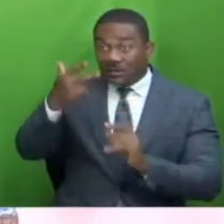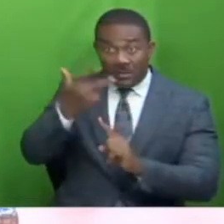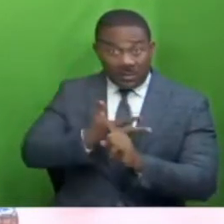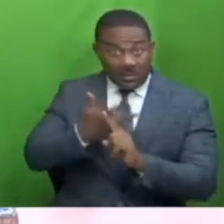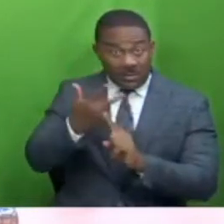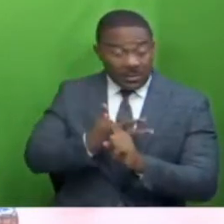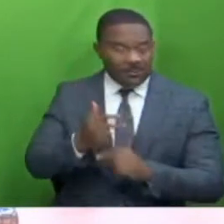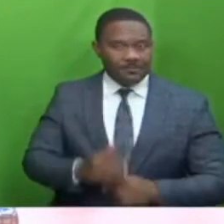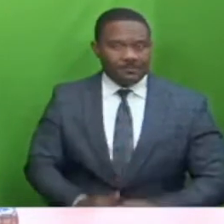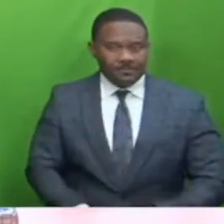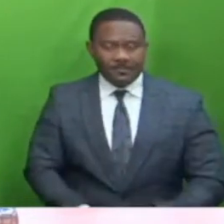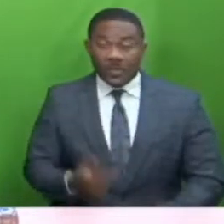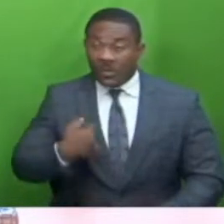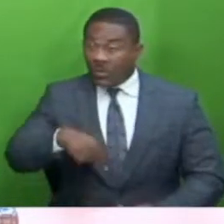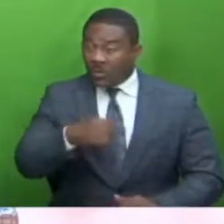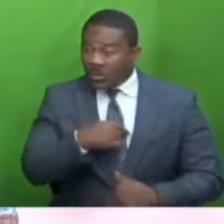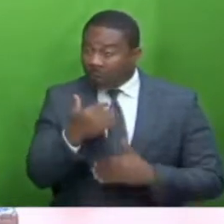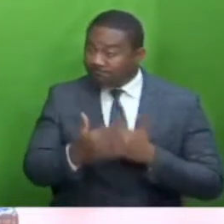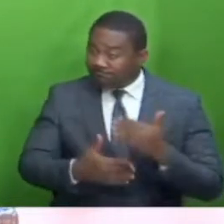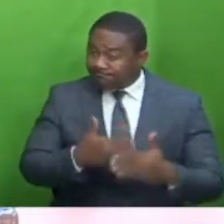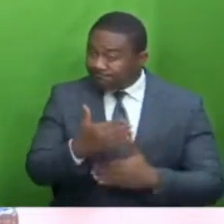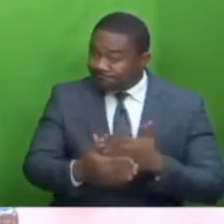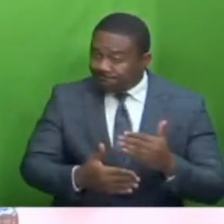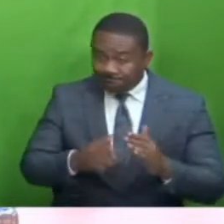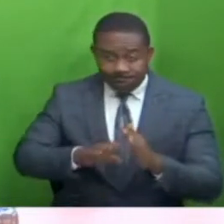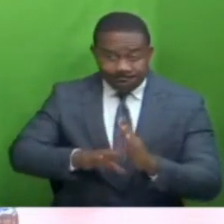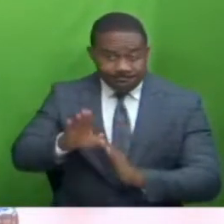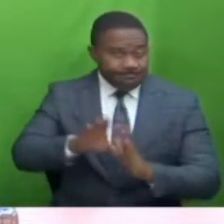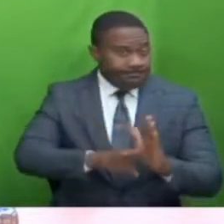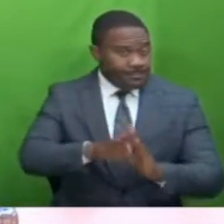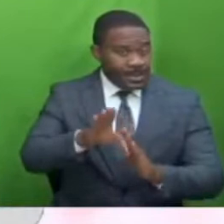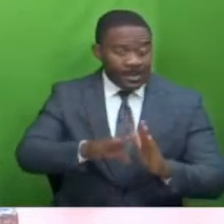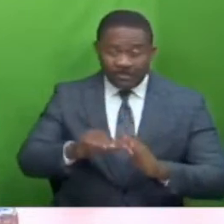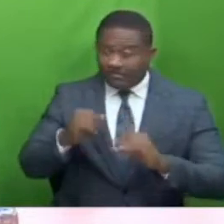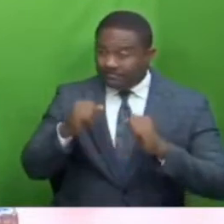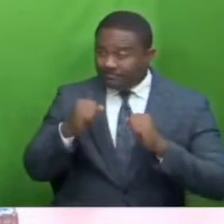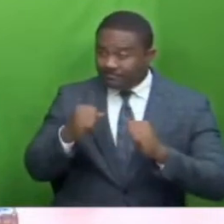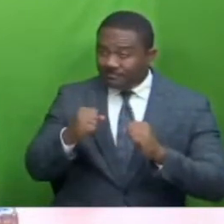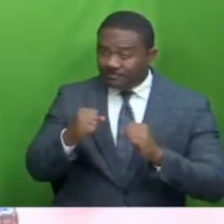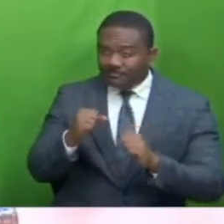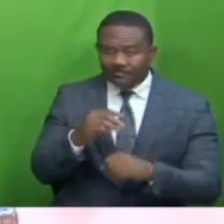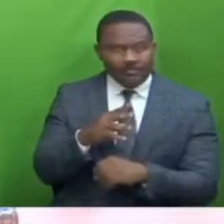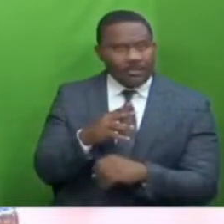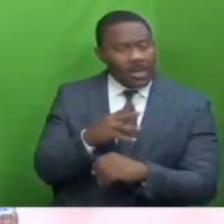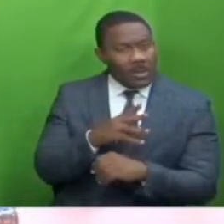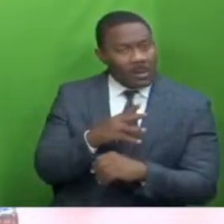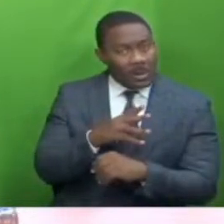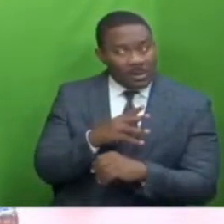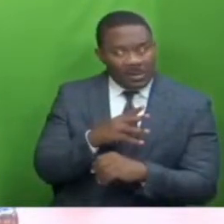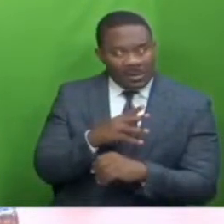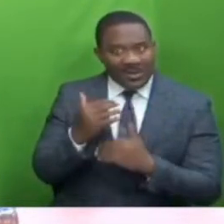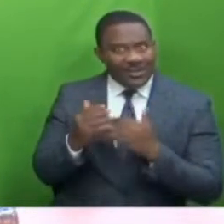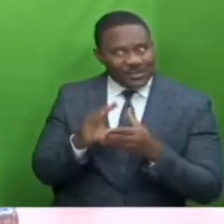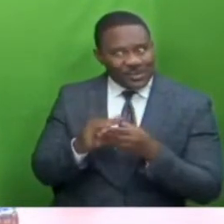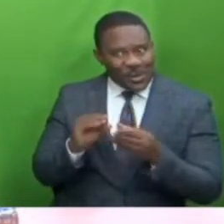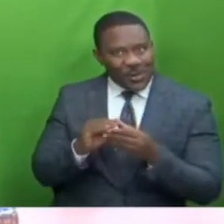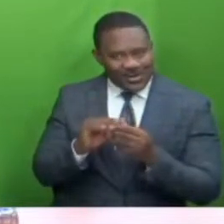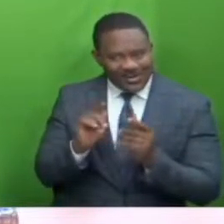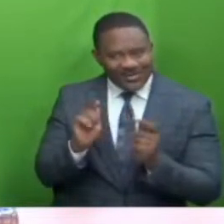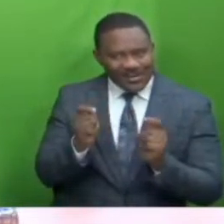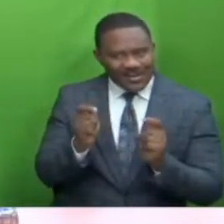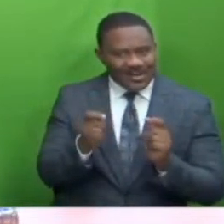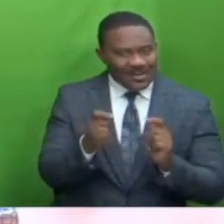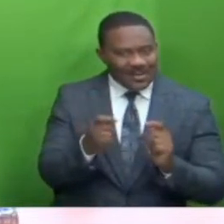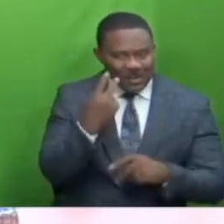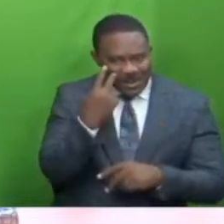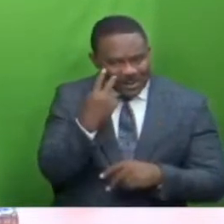made significant progress on restoring macroeconomic stability, and the narrative is changing. The economy is showing